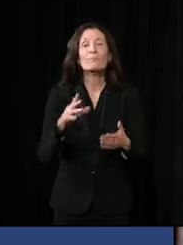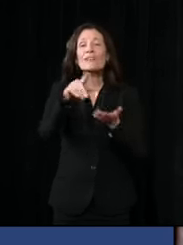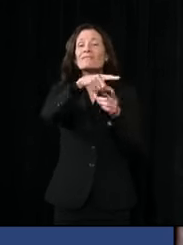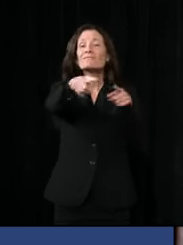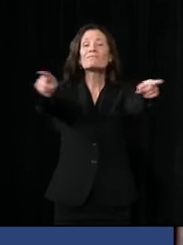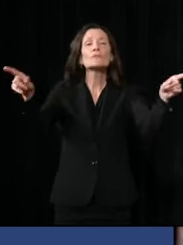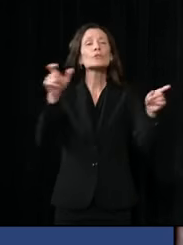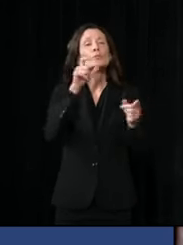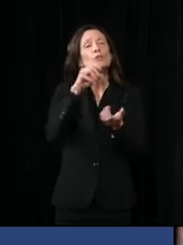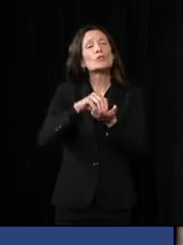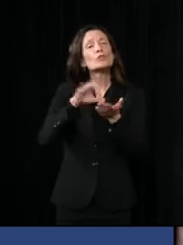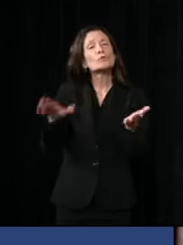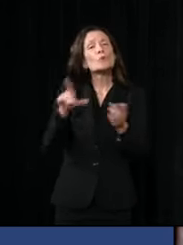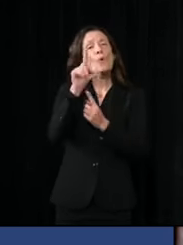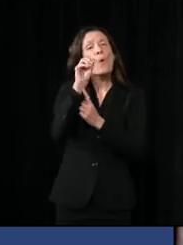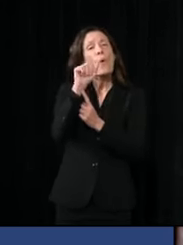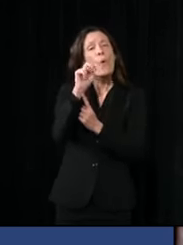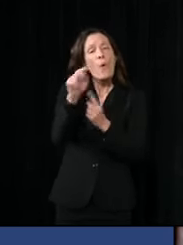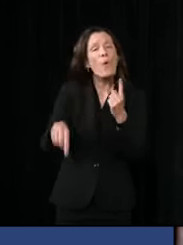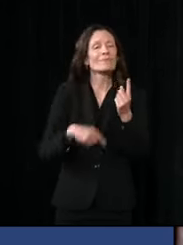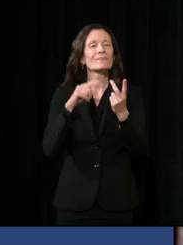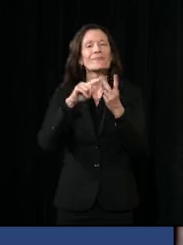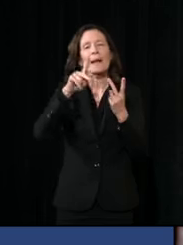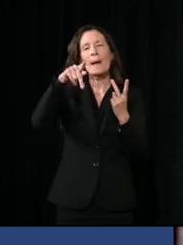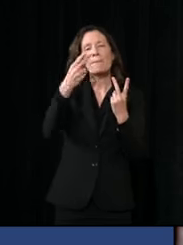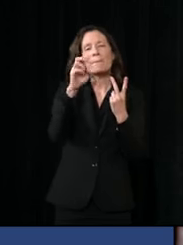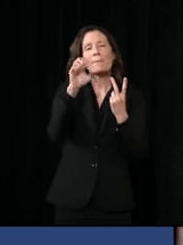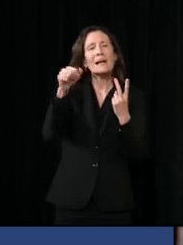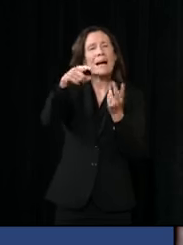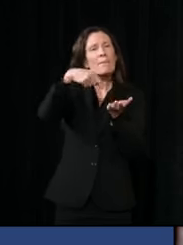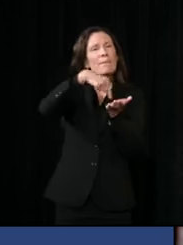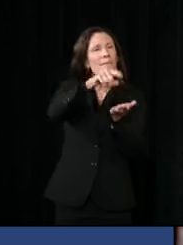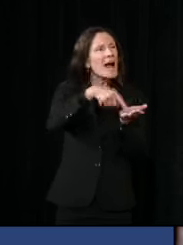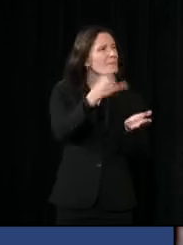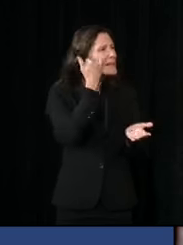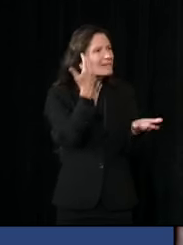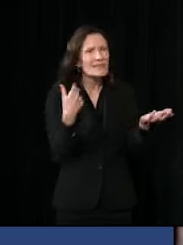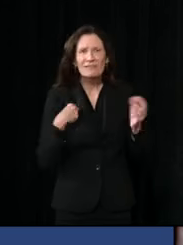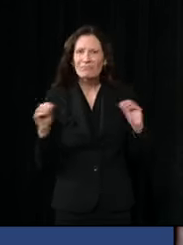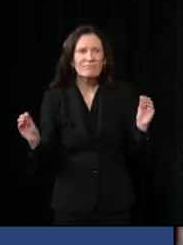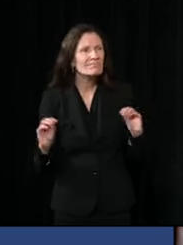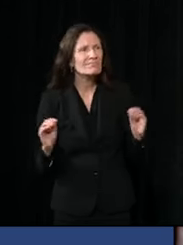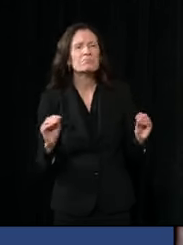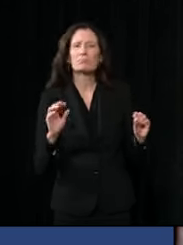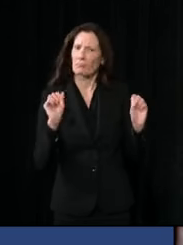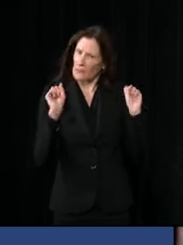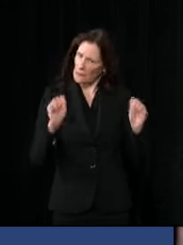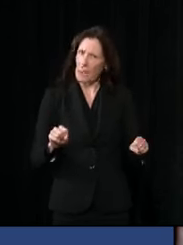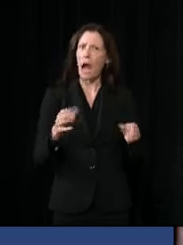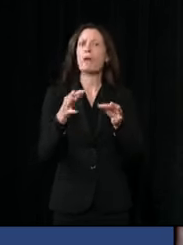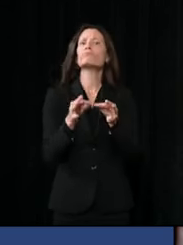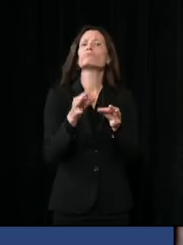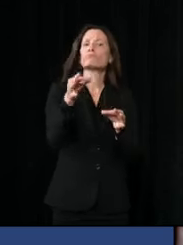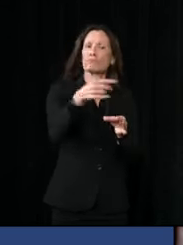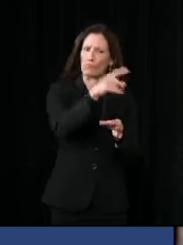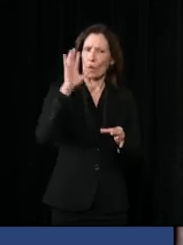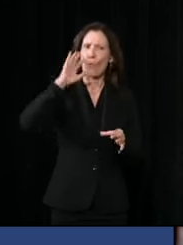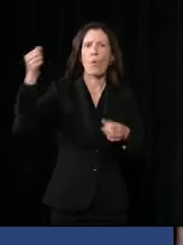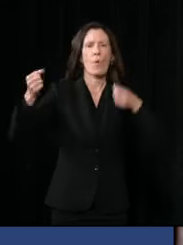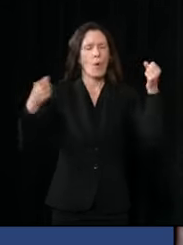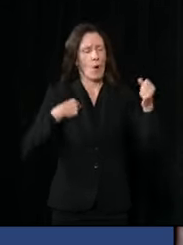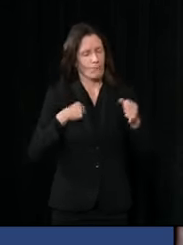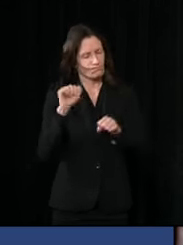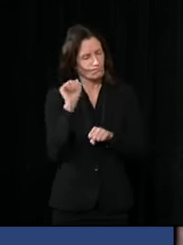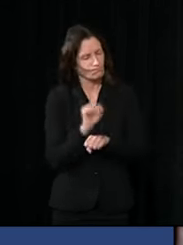deferred payments. It's just a start, and we're going to work every day to make sure every Pennsylvanian gets what they need during